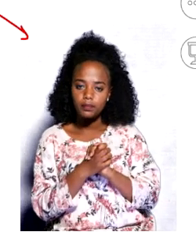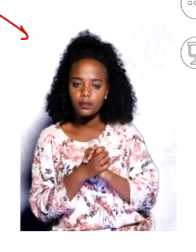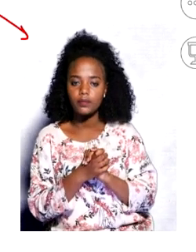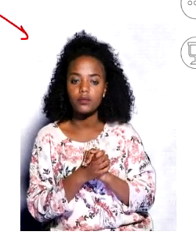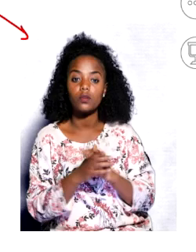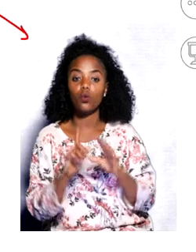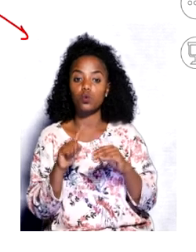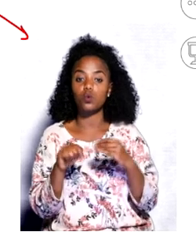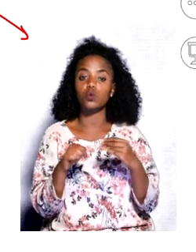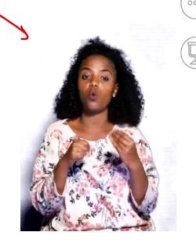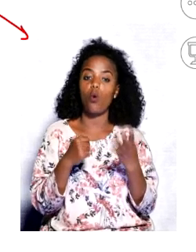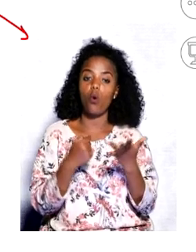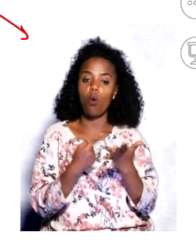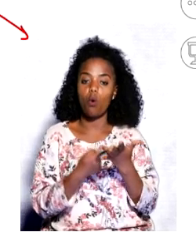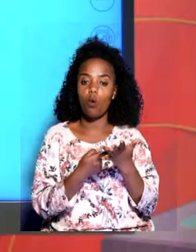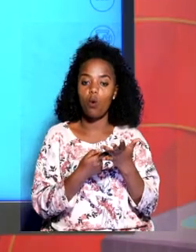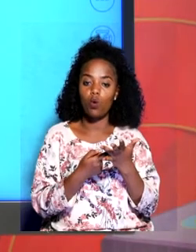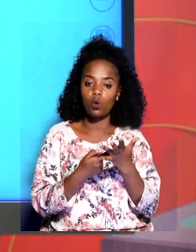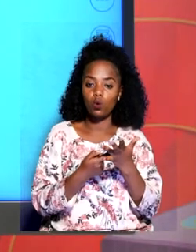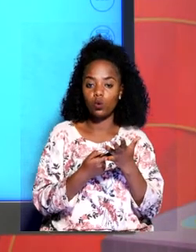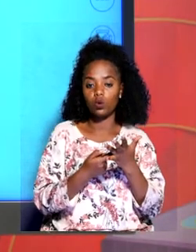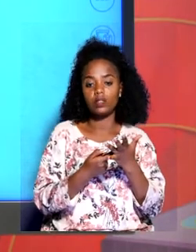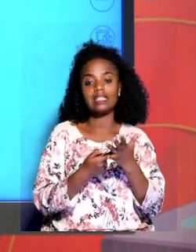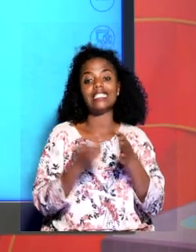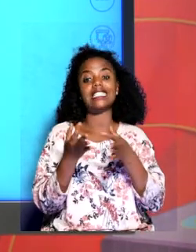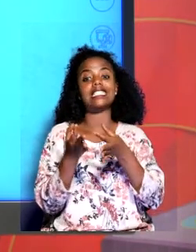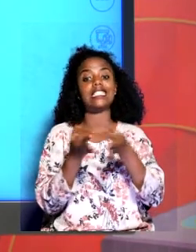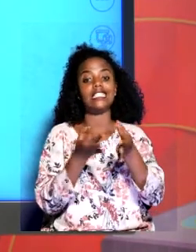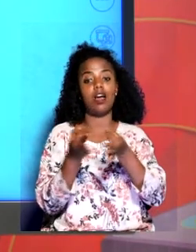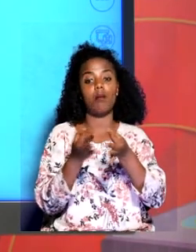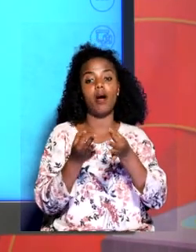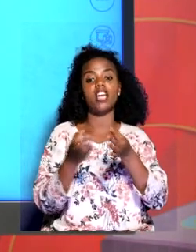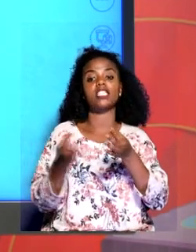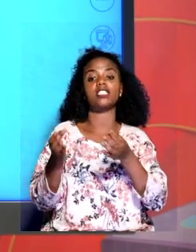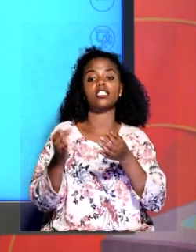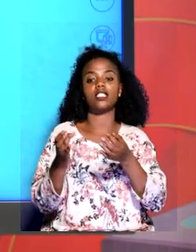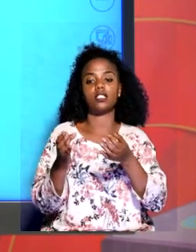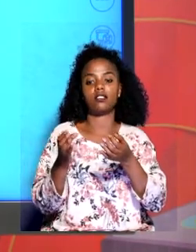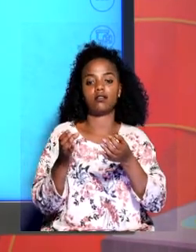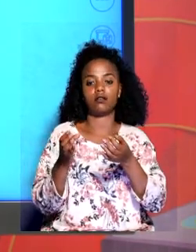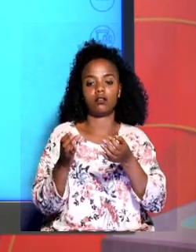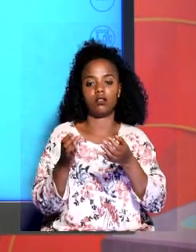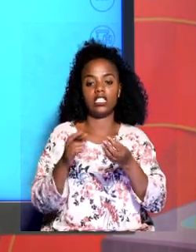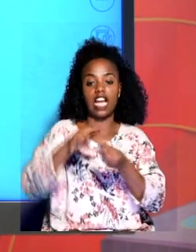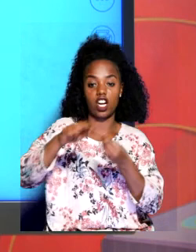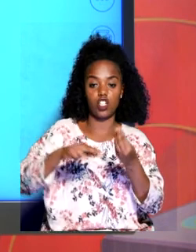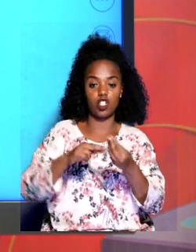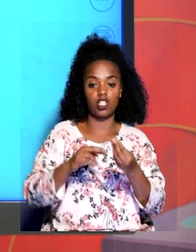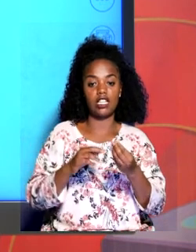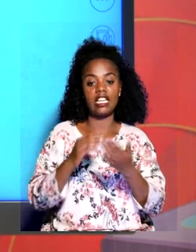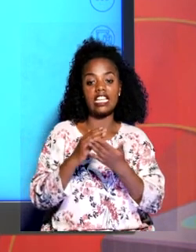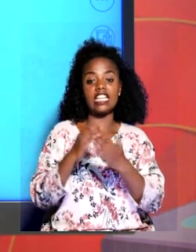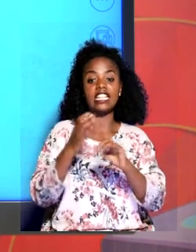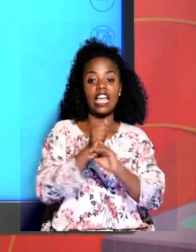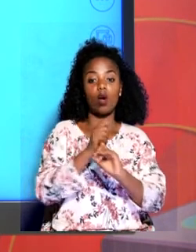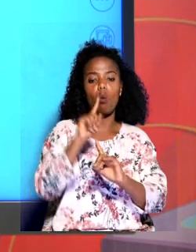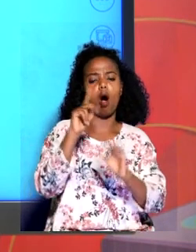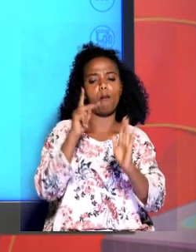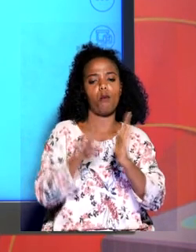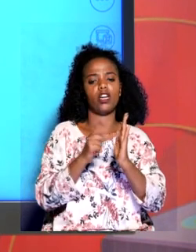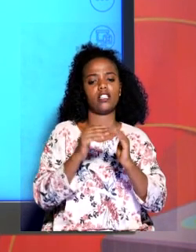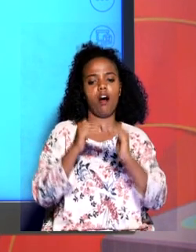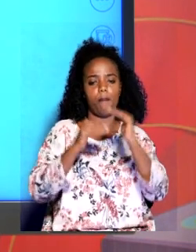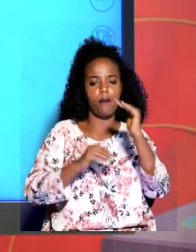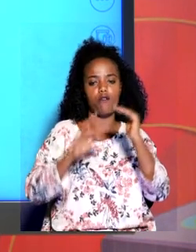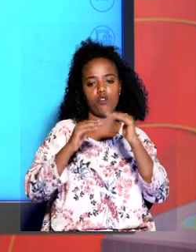So to determine the region, take one point above or below the line. Let me use